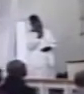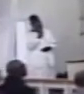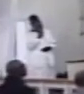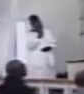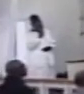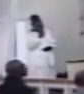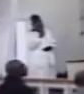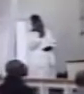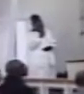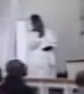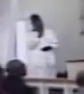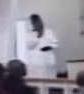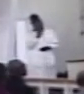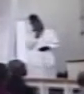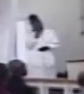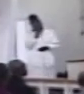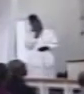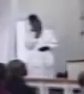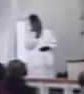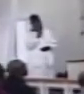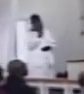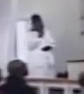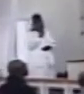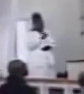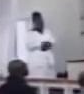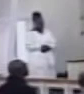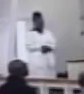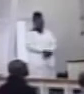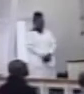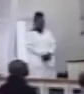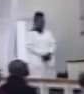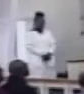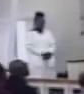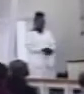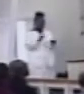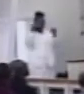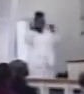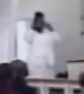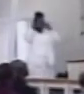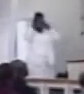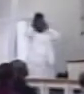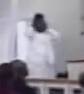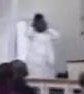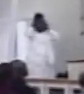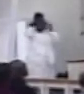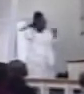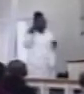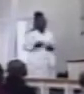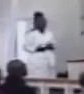time. One for the Father. Do that again, Emmett.